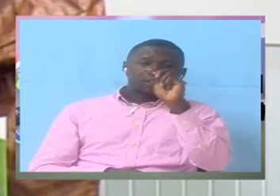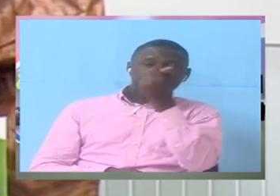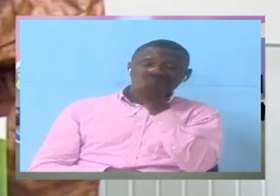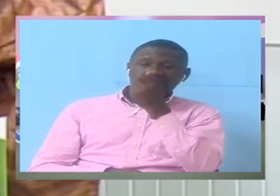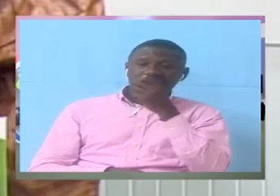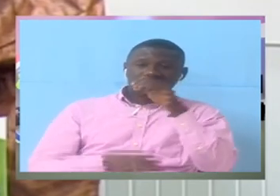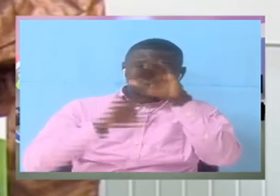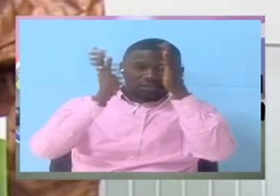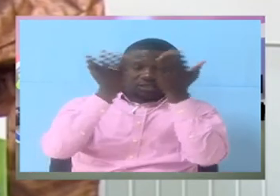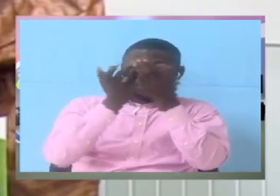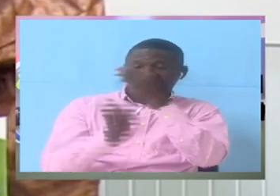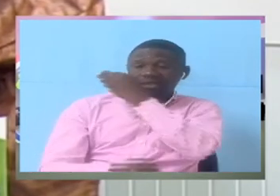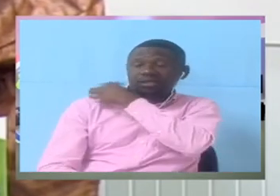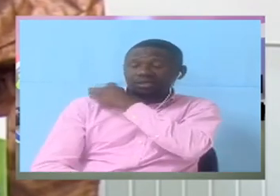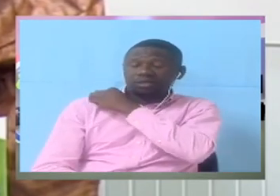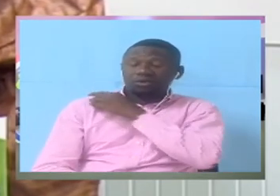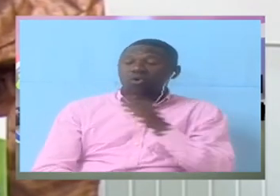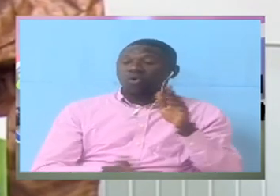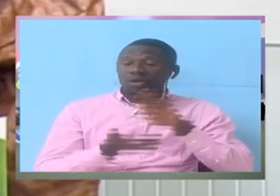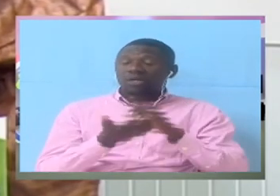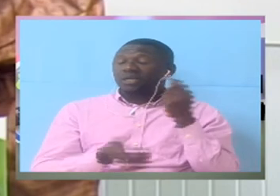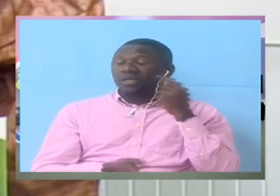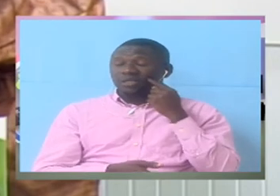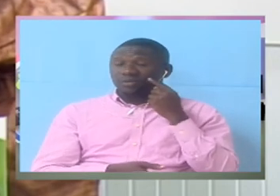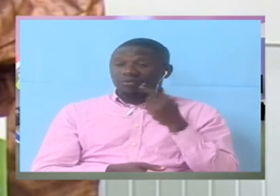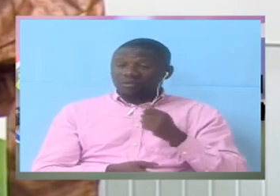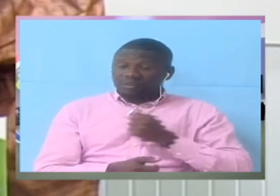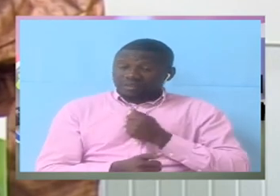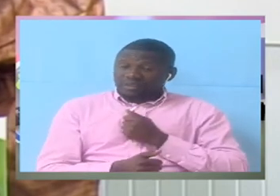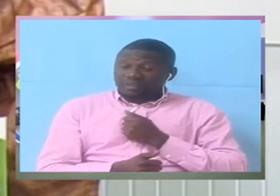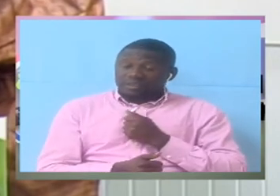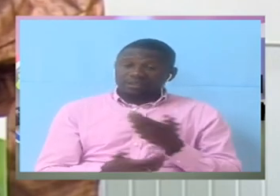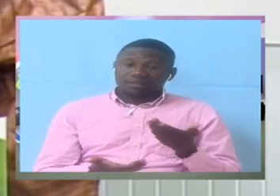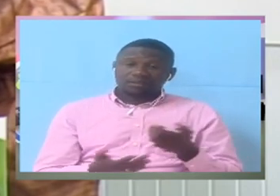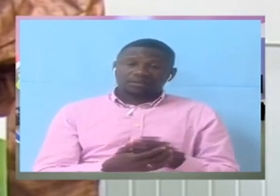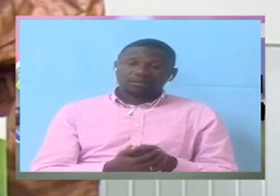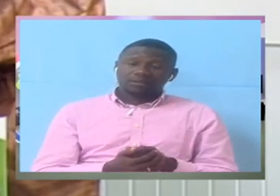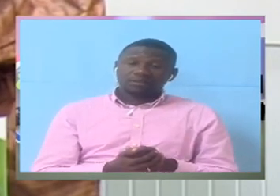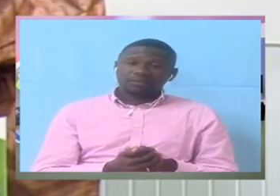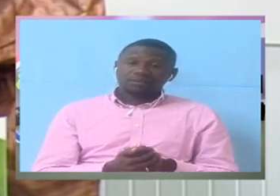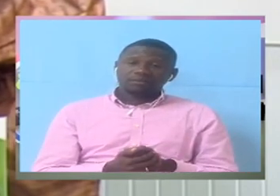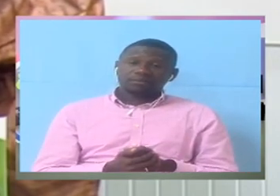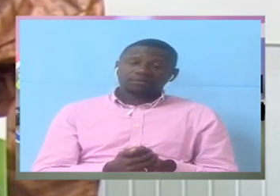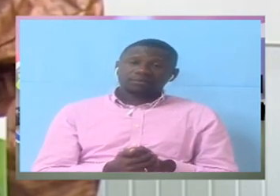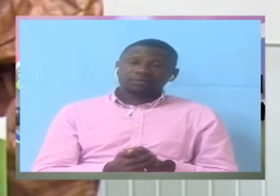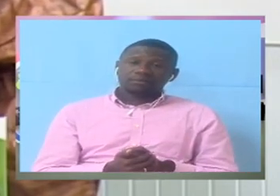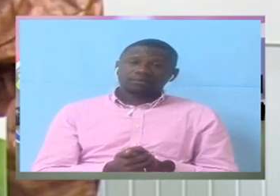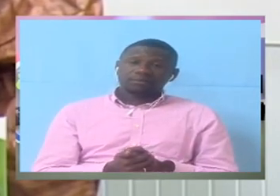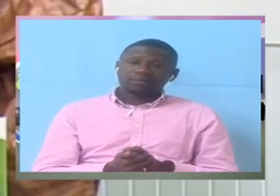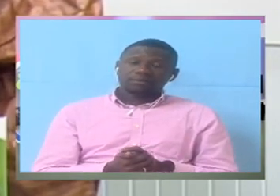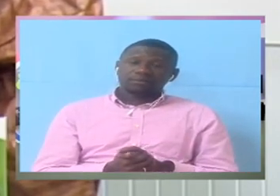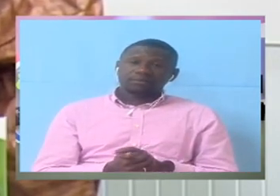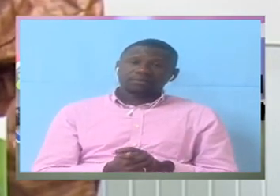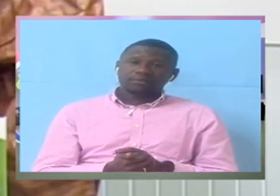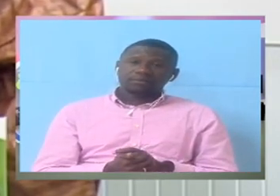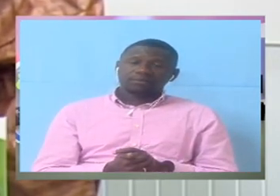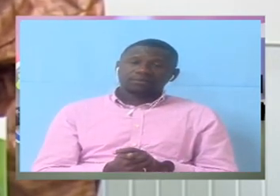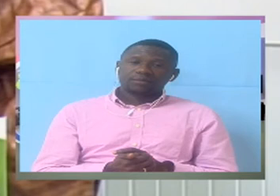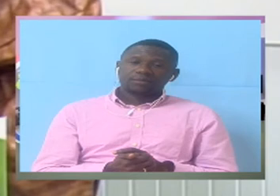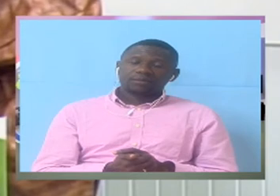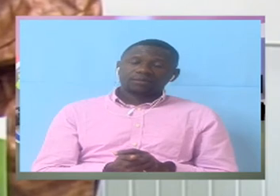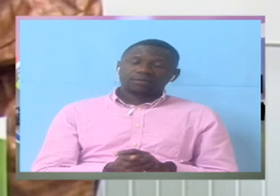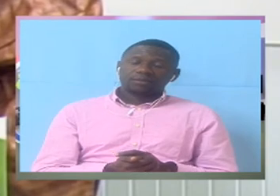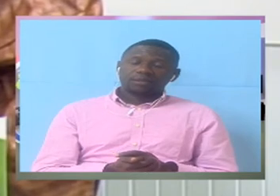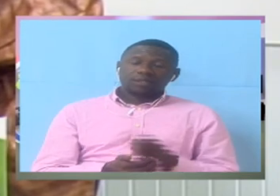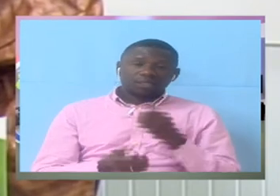Olong apisal tali. Well, on that day he was afraid. Ha, kono tulipe kile njia diga alengatanga eko mokoli angatanga fang